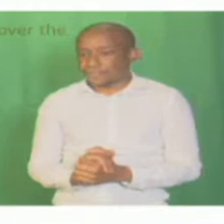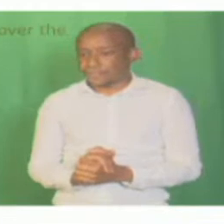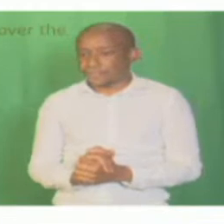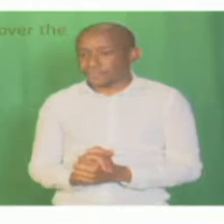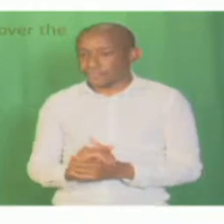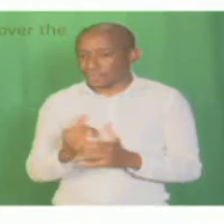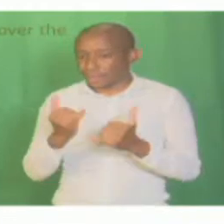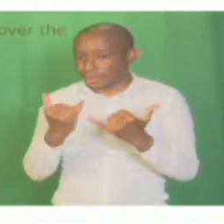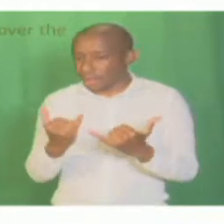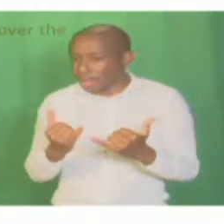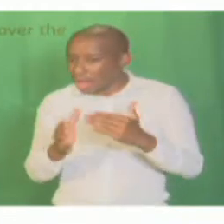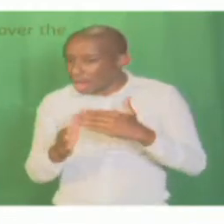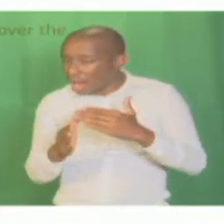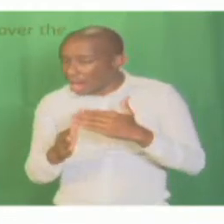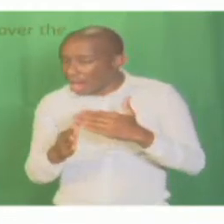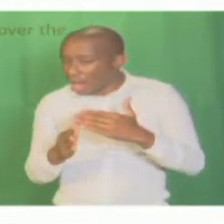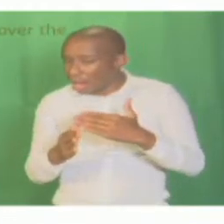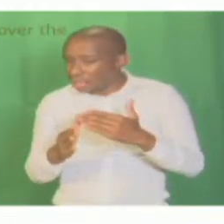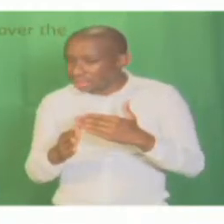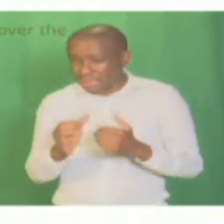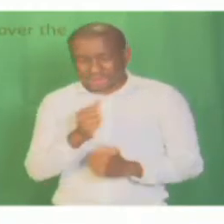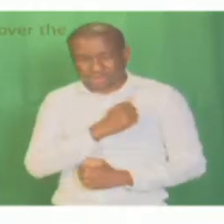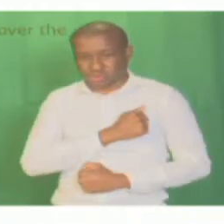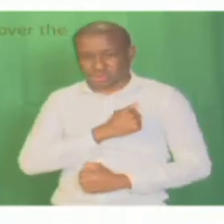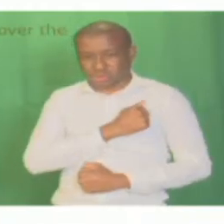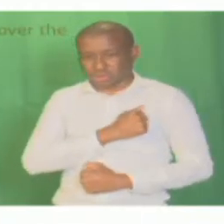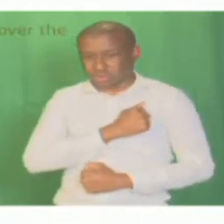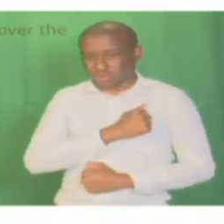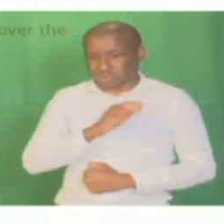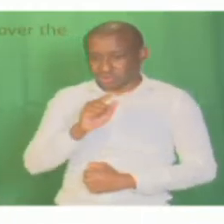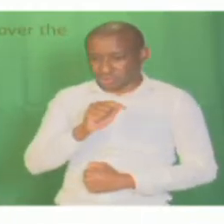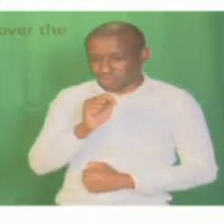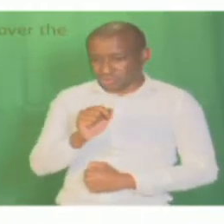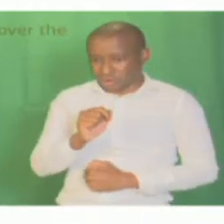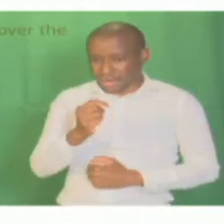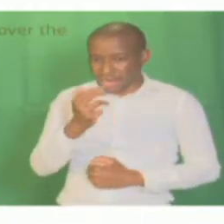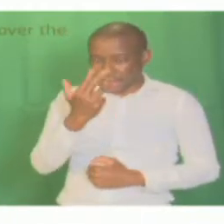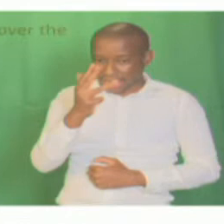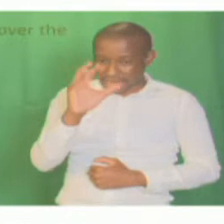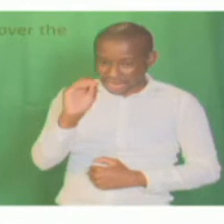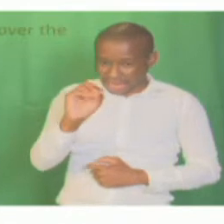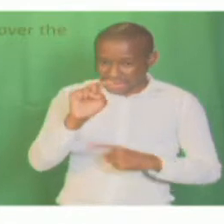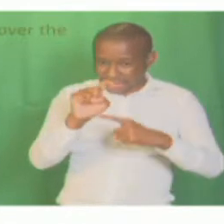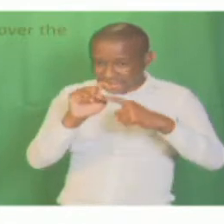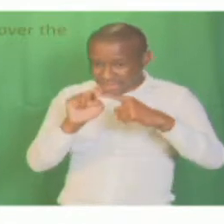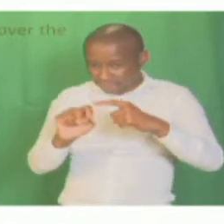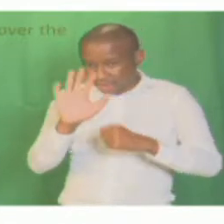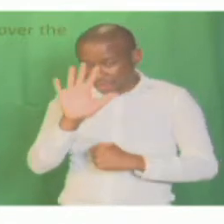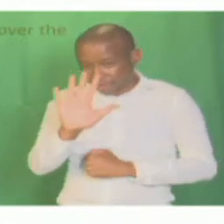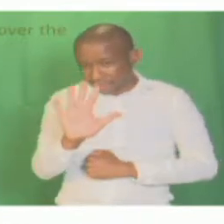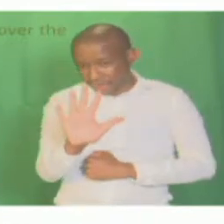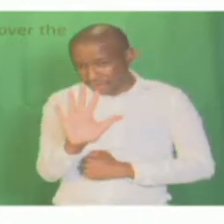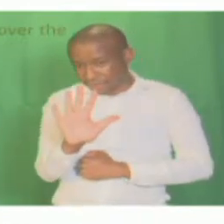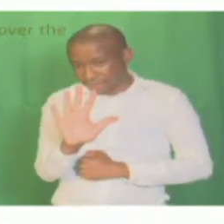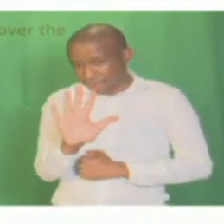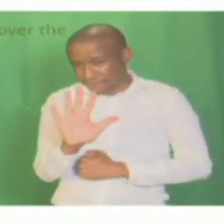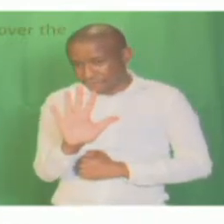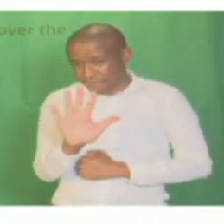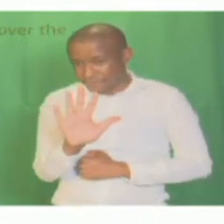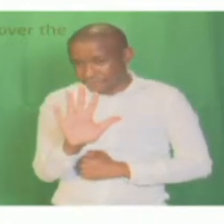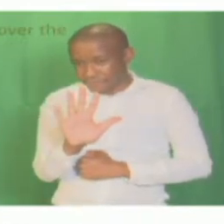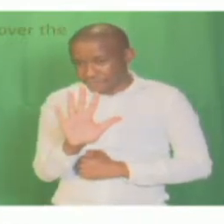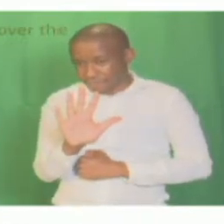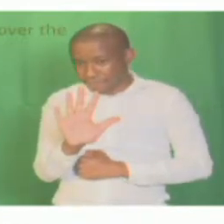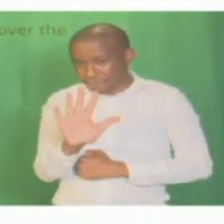That answer is not correct too. Let us correct it. 90 divided by 5.